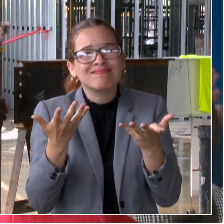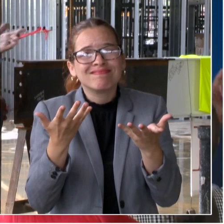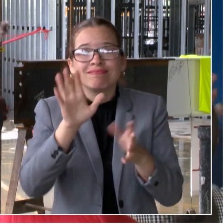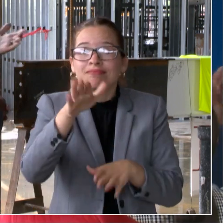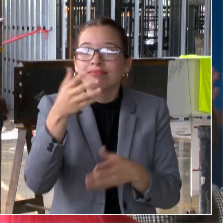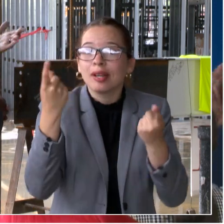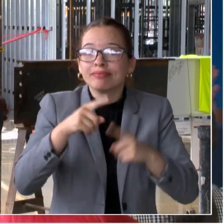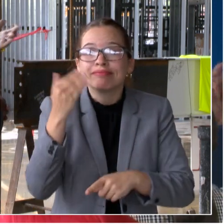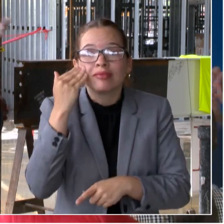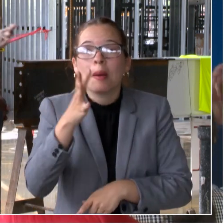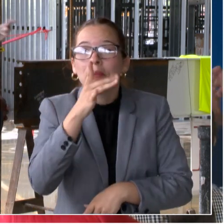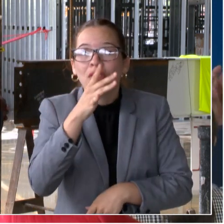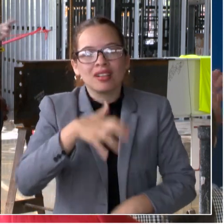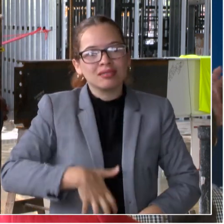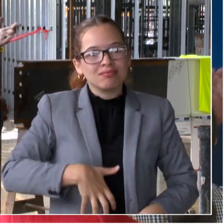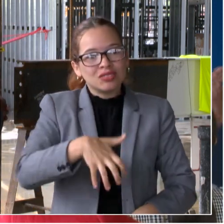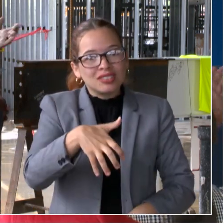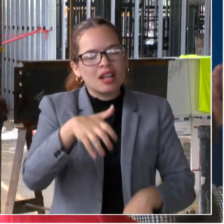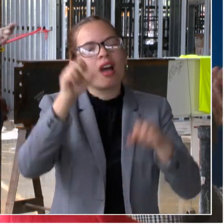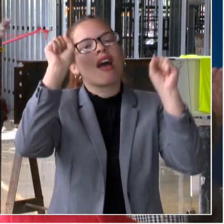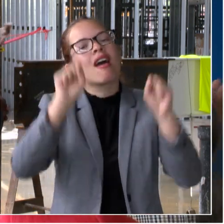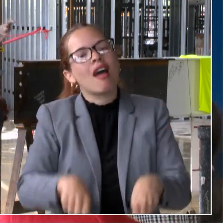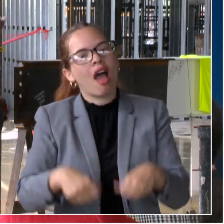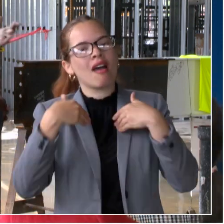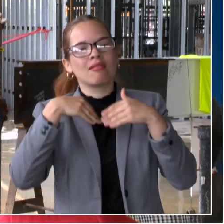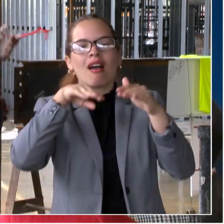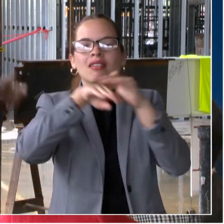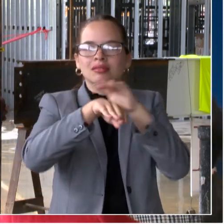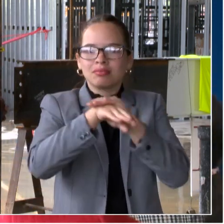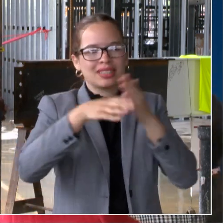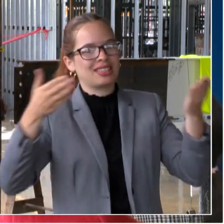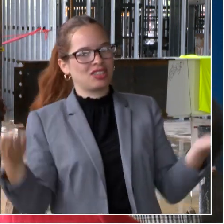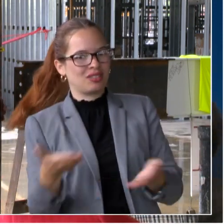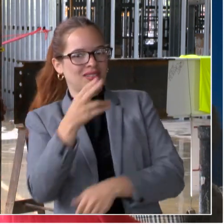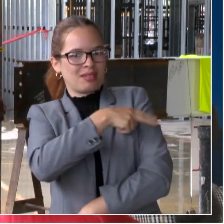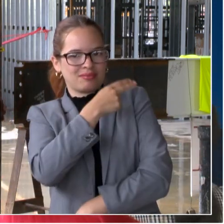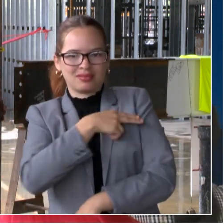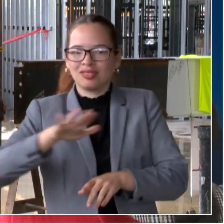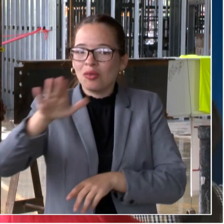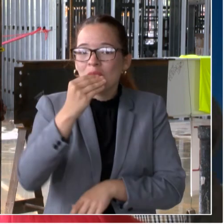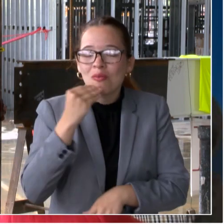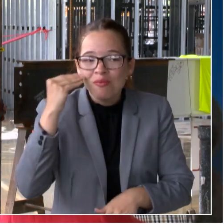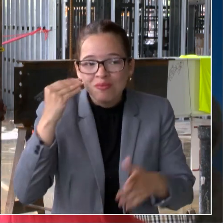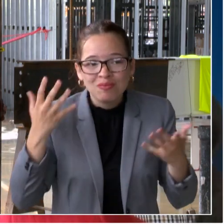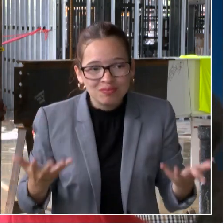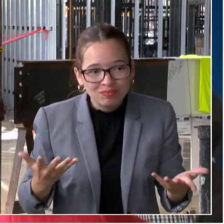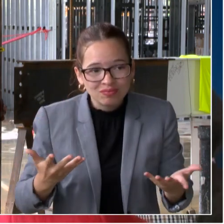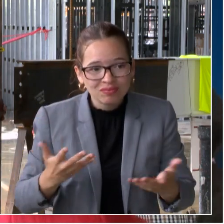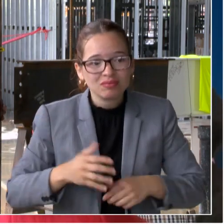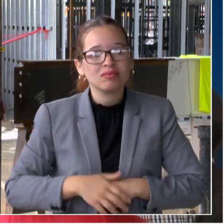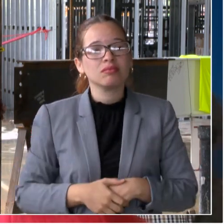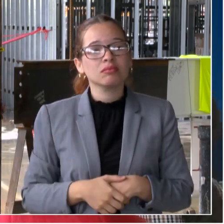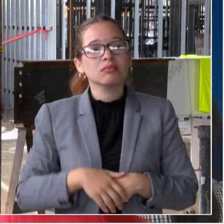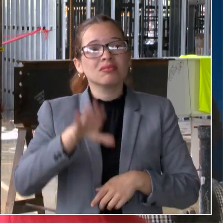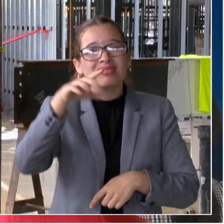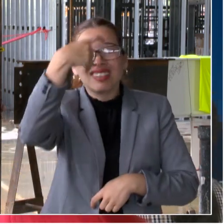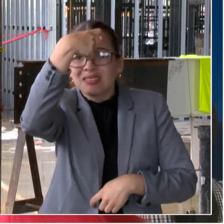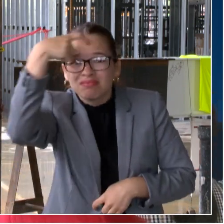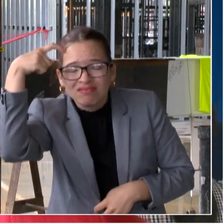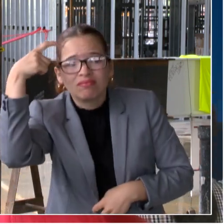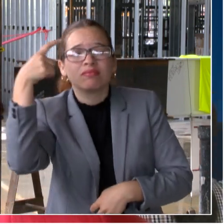additional benefits, a gap that we've been urgently trying to fill. And at this center, mothers can safely deliver